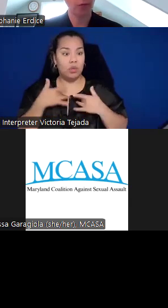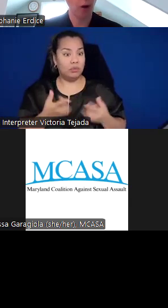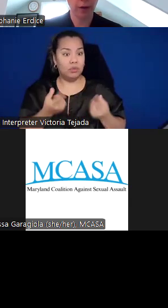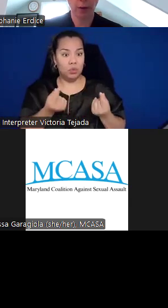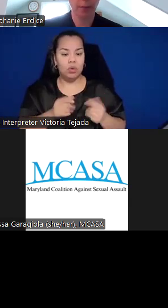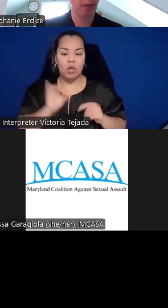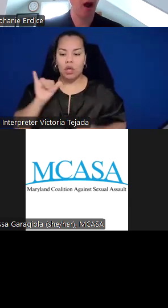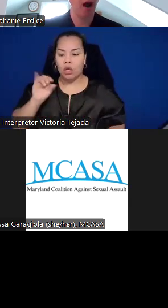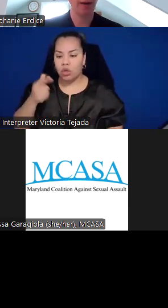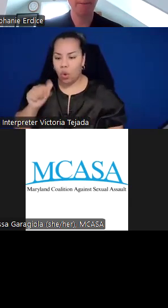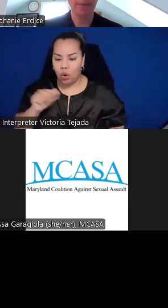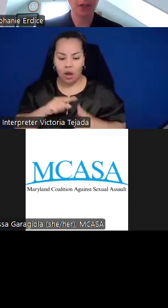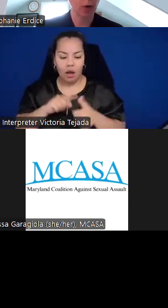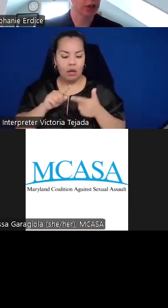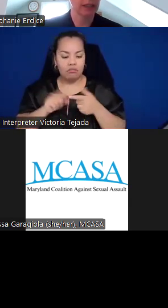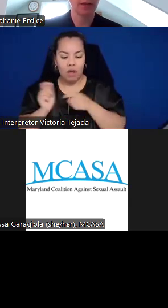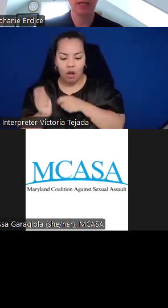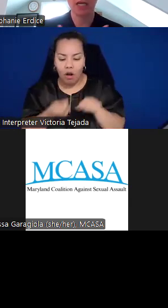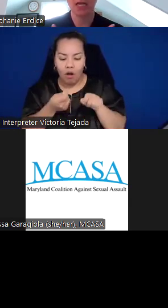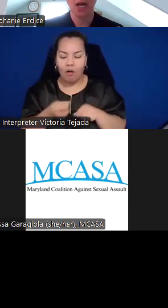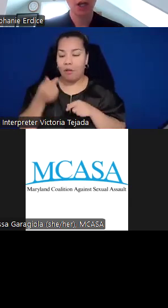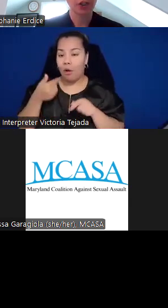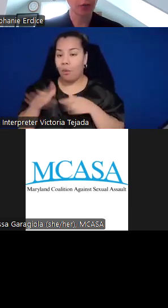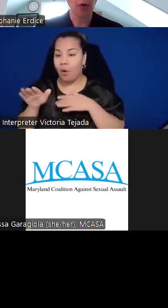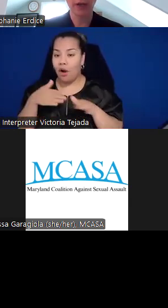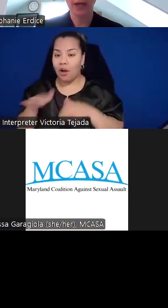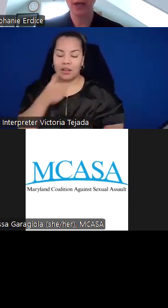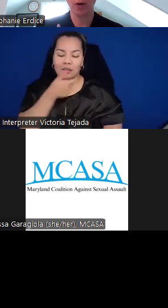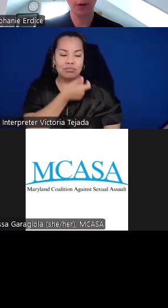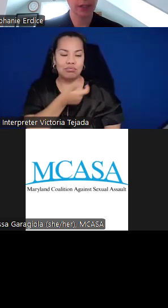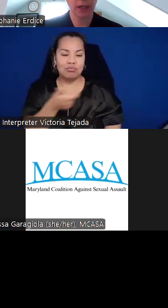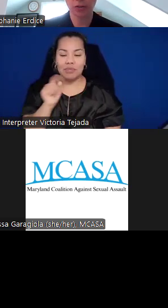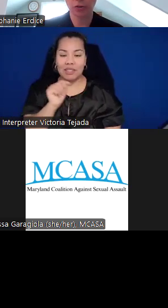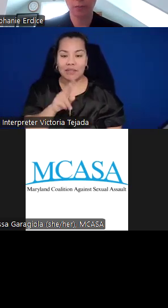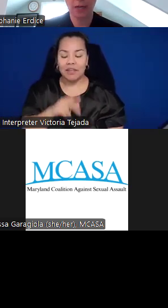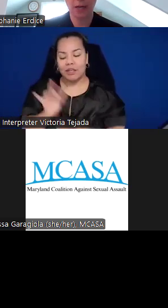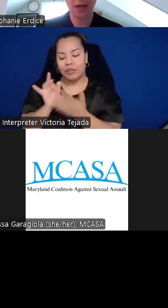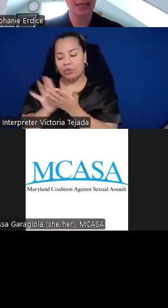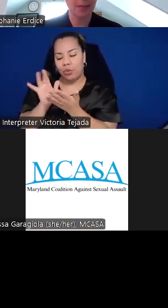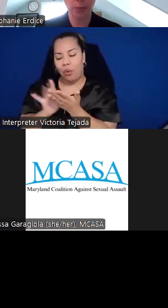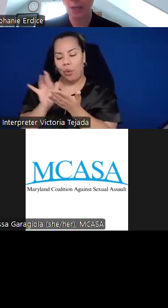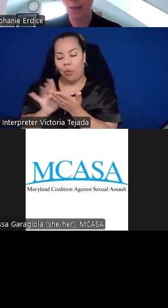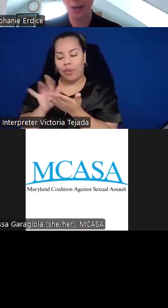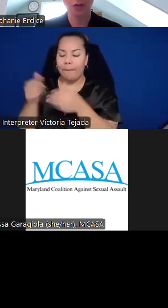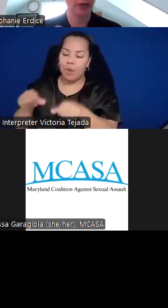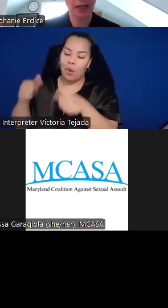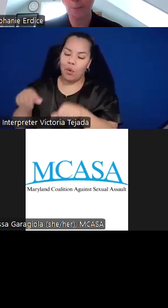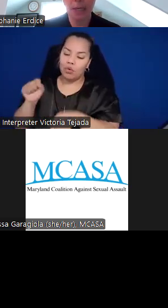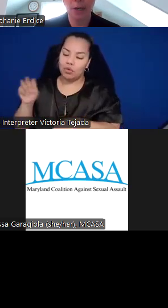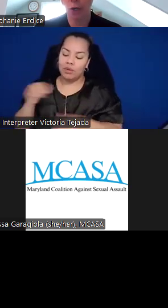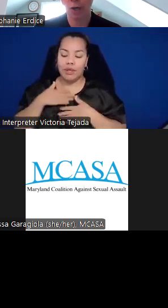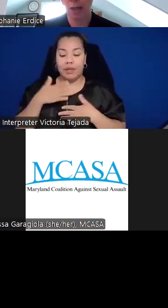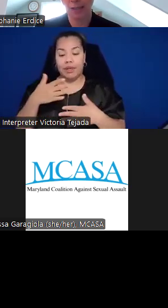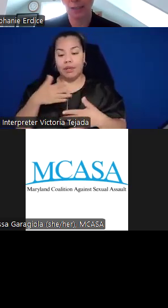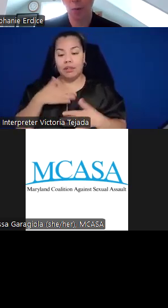golf, walking around the block, binge watching TV, scrolling or posting on social media, deep breathing, drinking